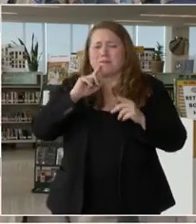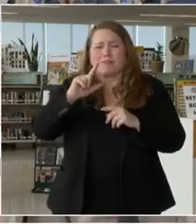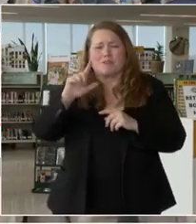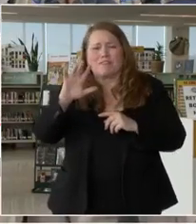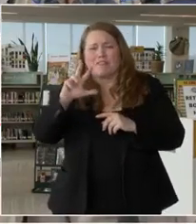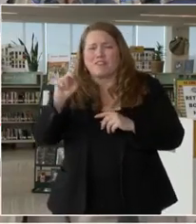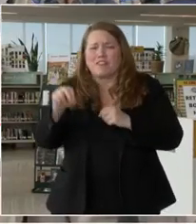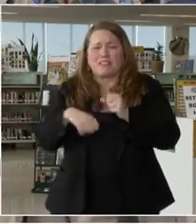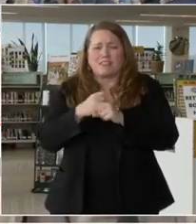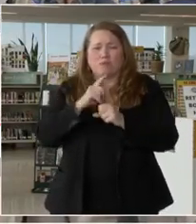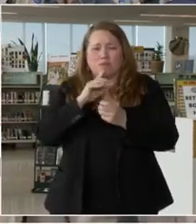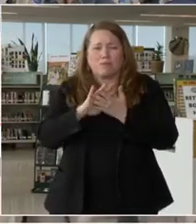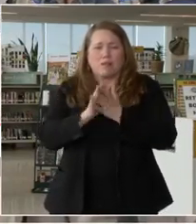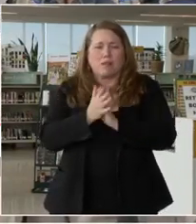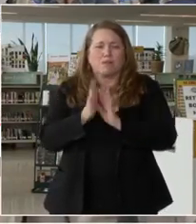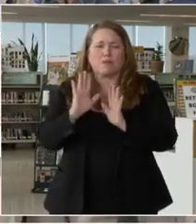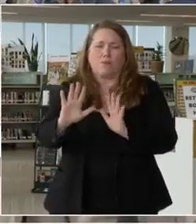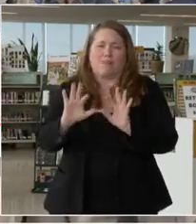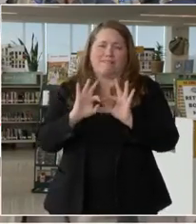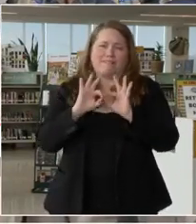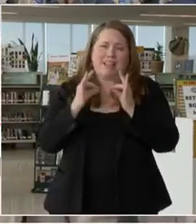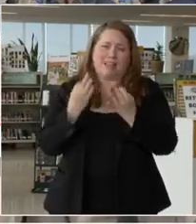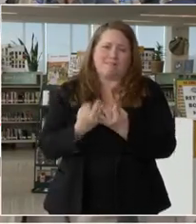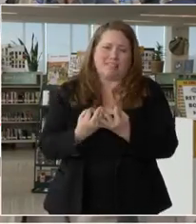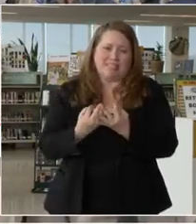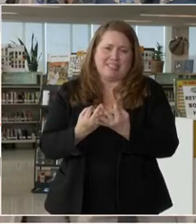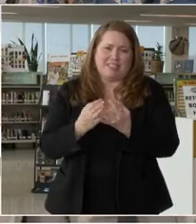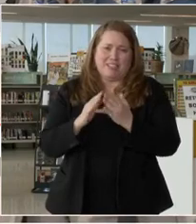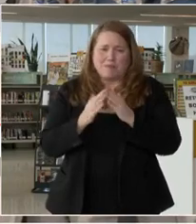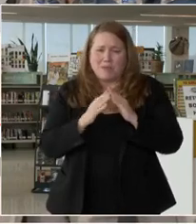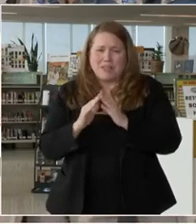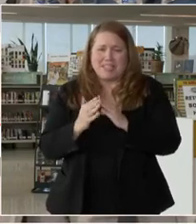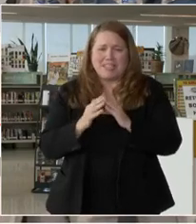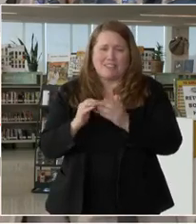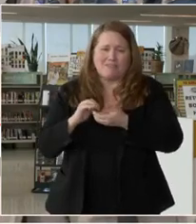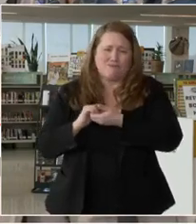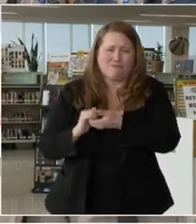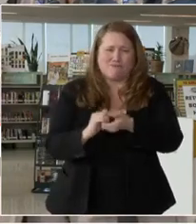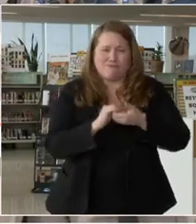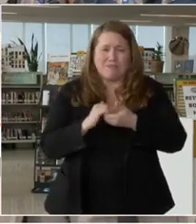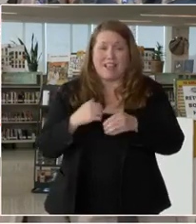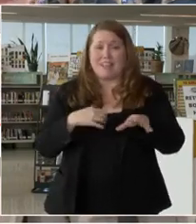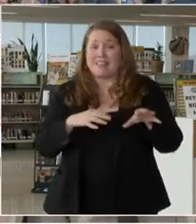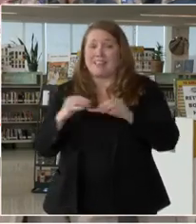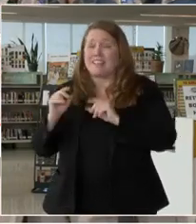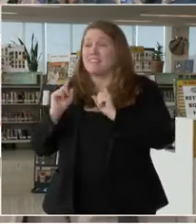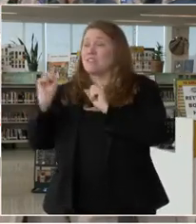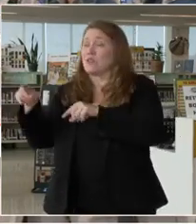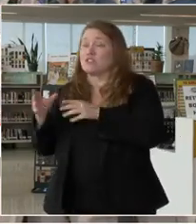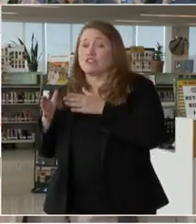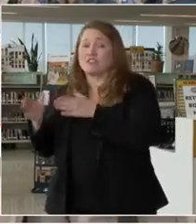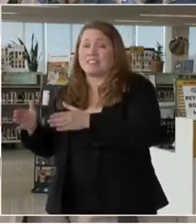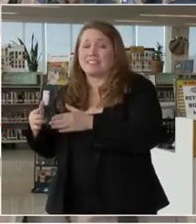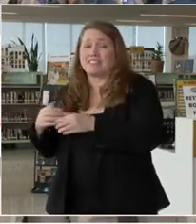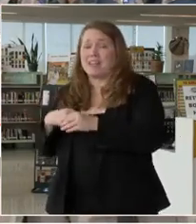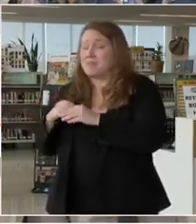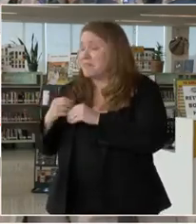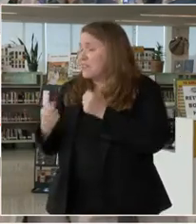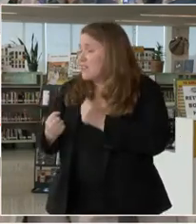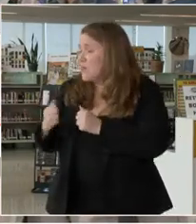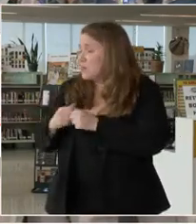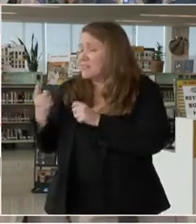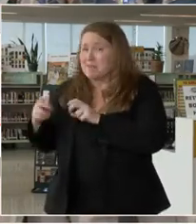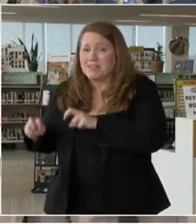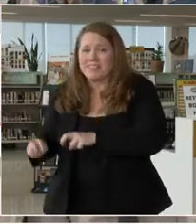really becomes your family. In community, right? As I leave here and go up the street and the mayor's in the car, somebody,